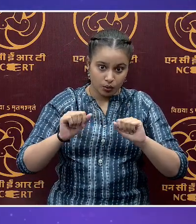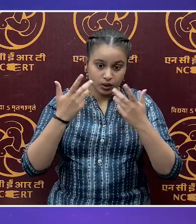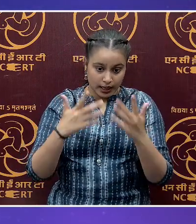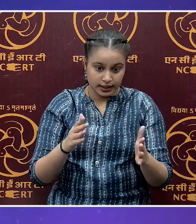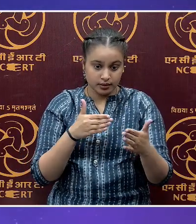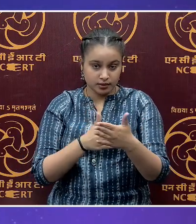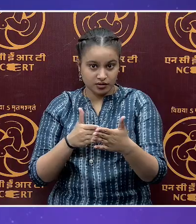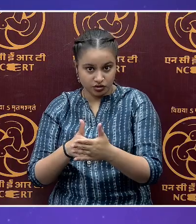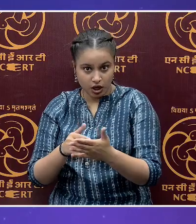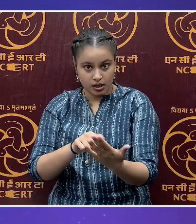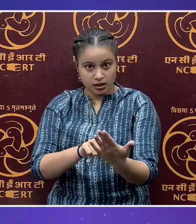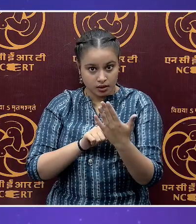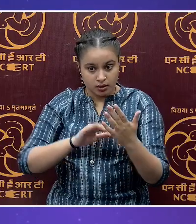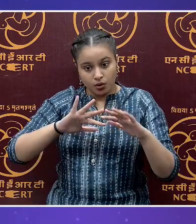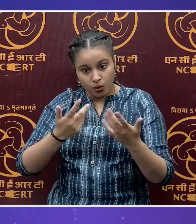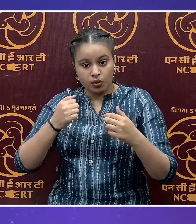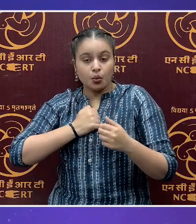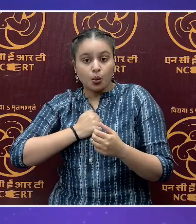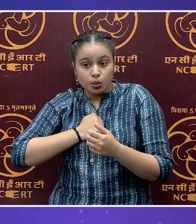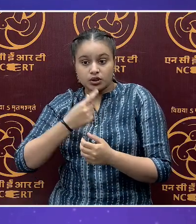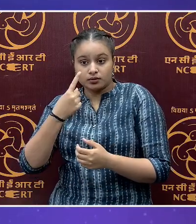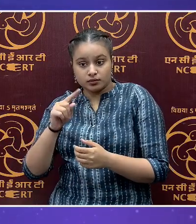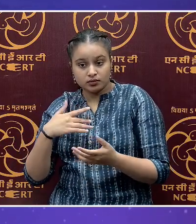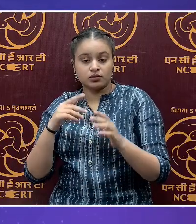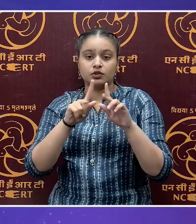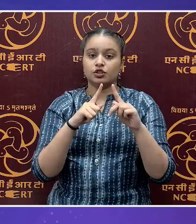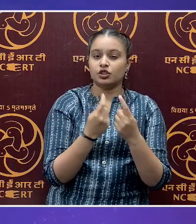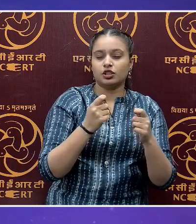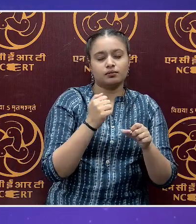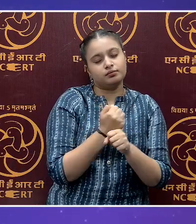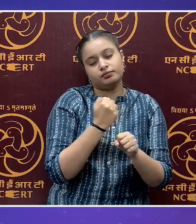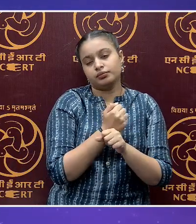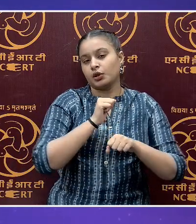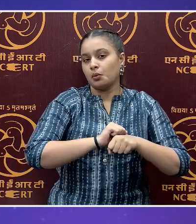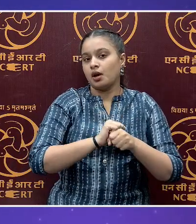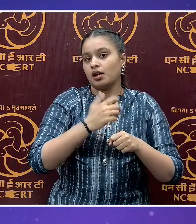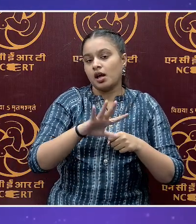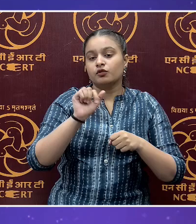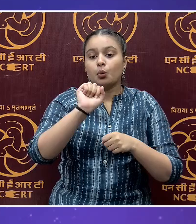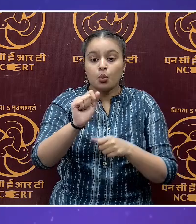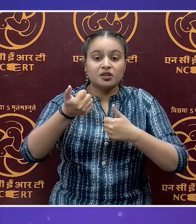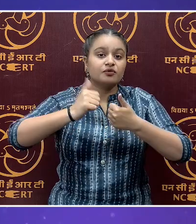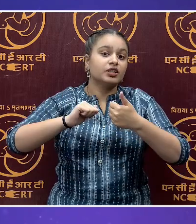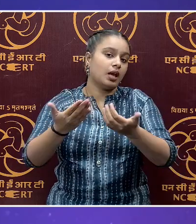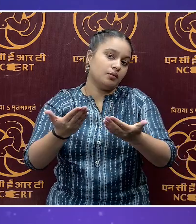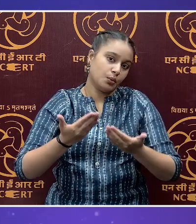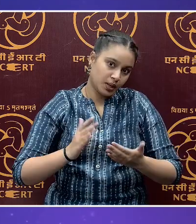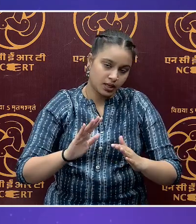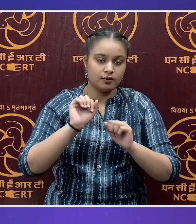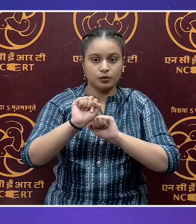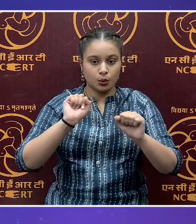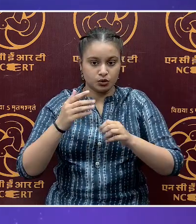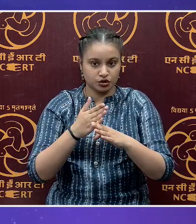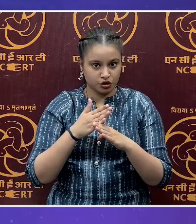areas and if really need a correction from our side, our team is really working hard on this. So your feedback is most welcome. Kindly share with